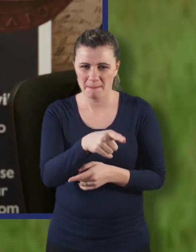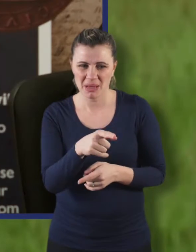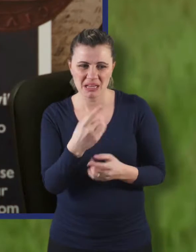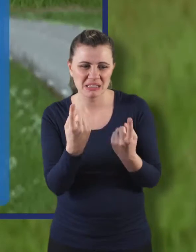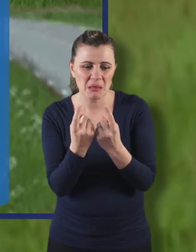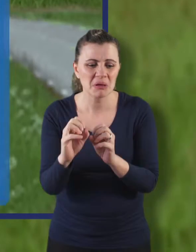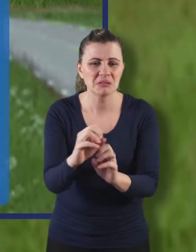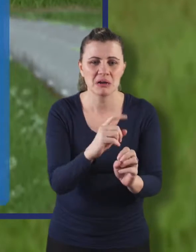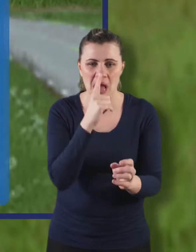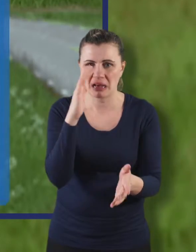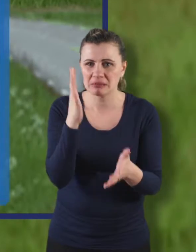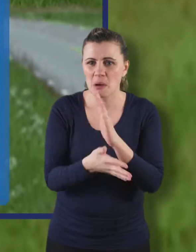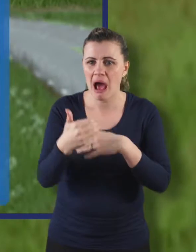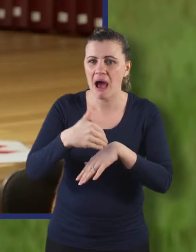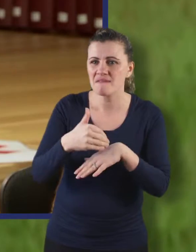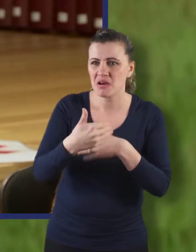Cold.